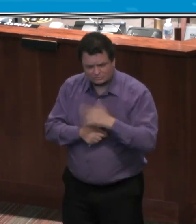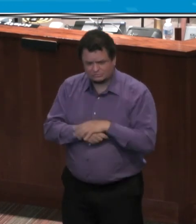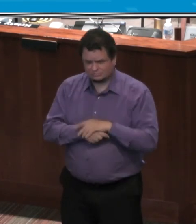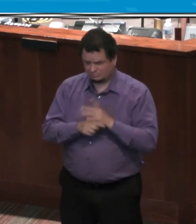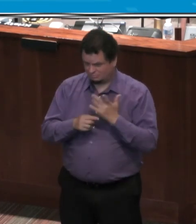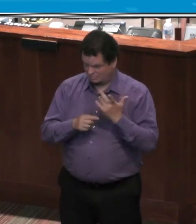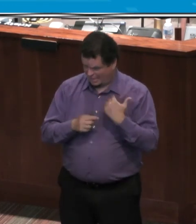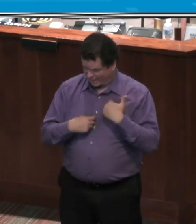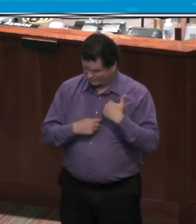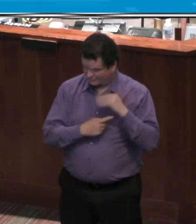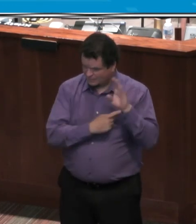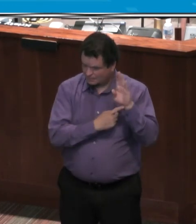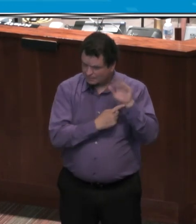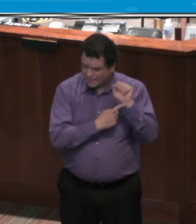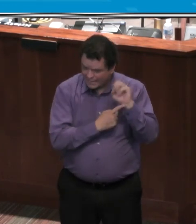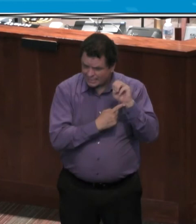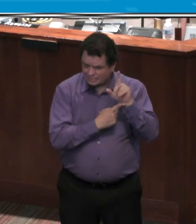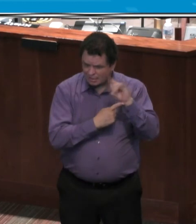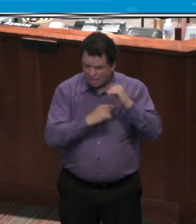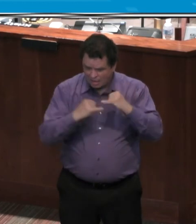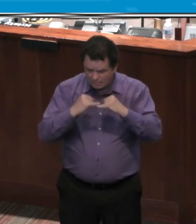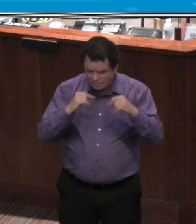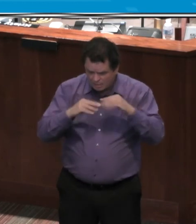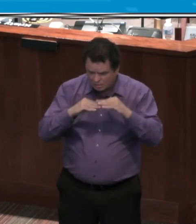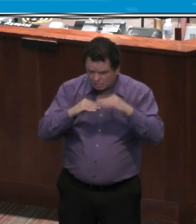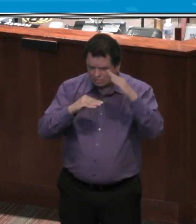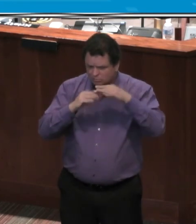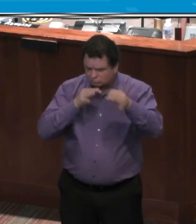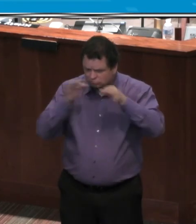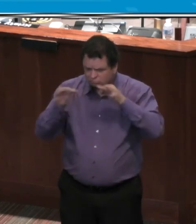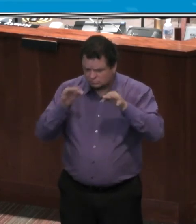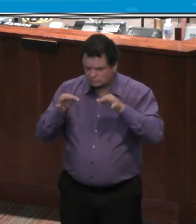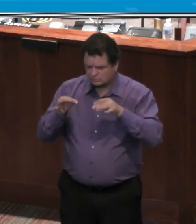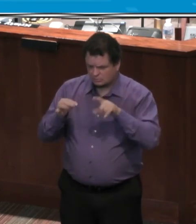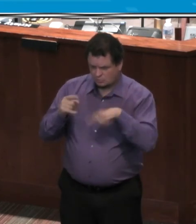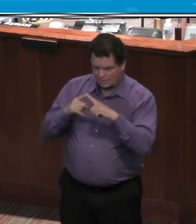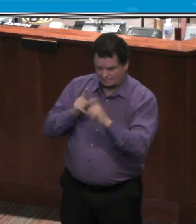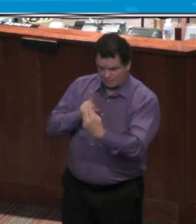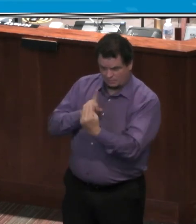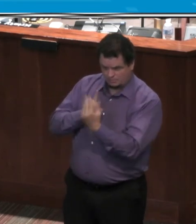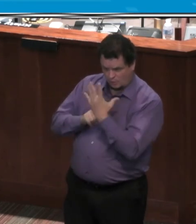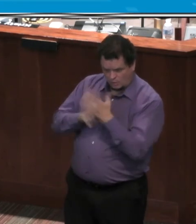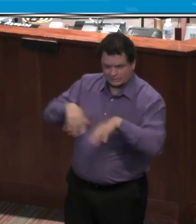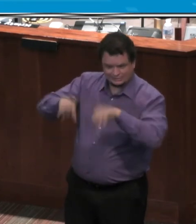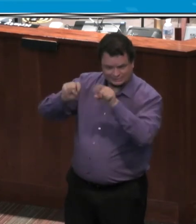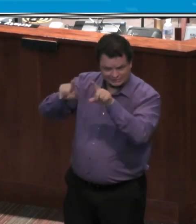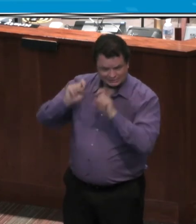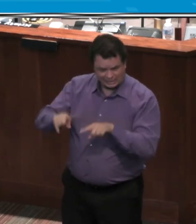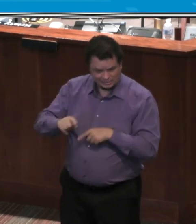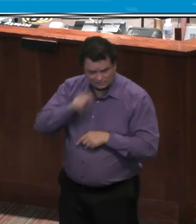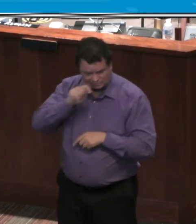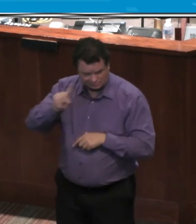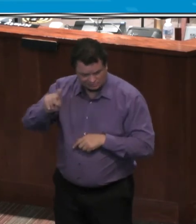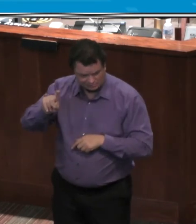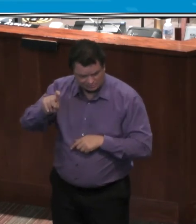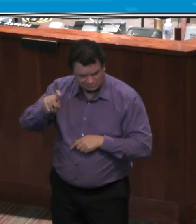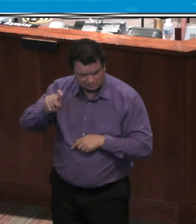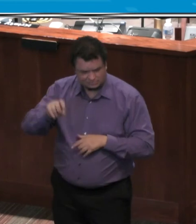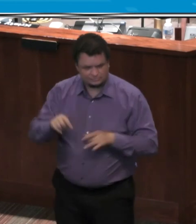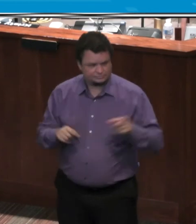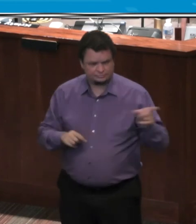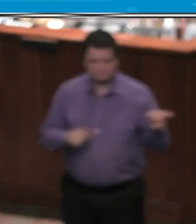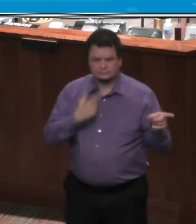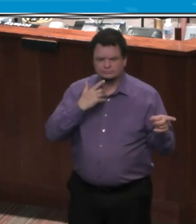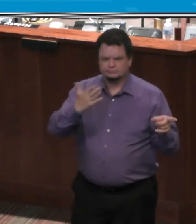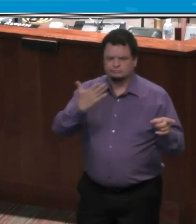that also, if it does exist, to the public? That's a great question. And I'll go ahead and